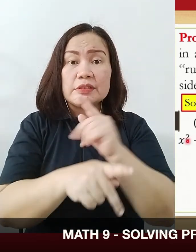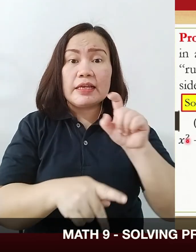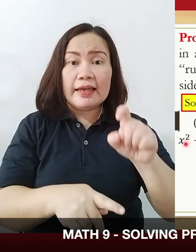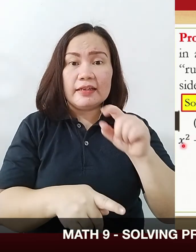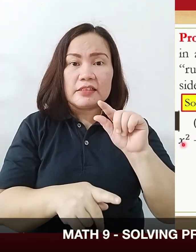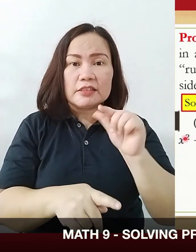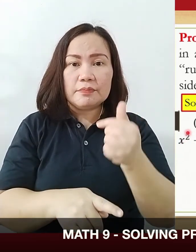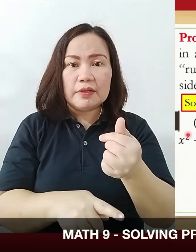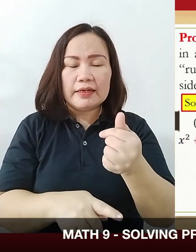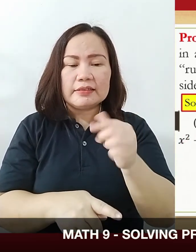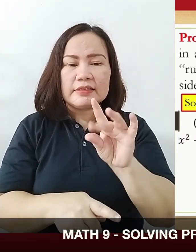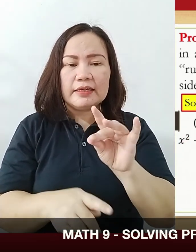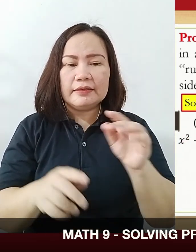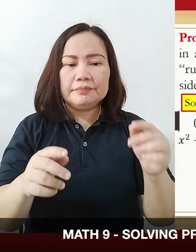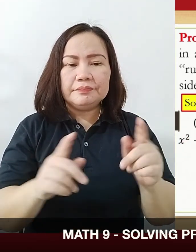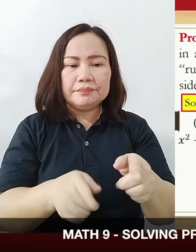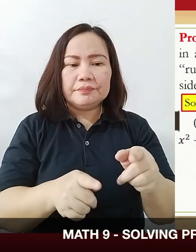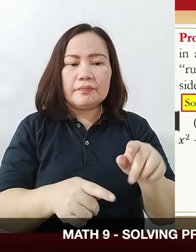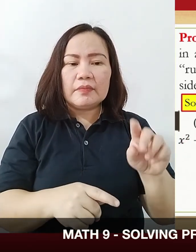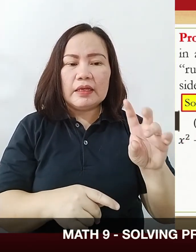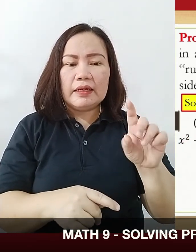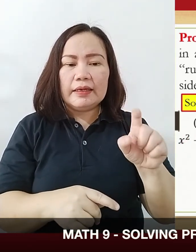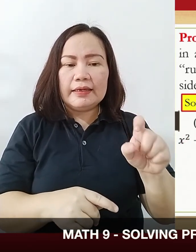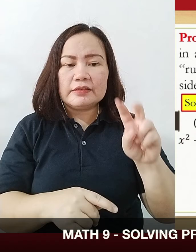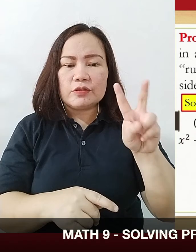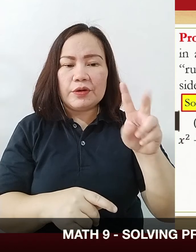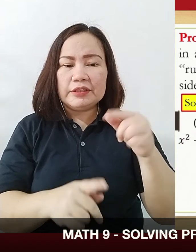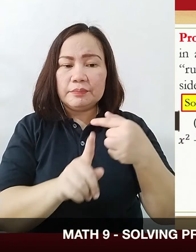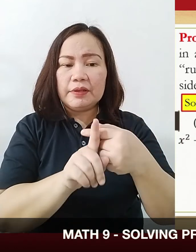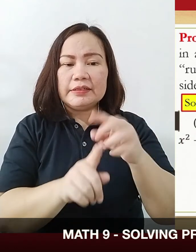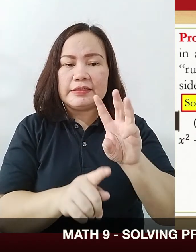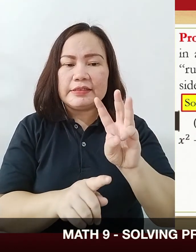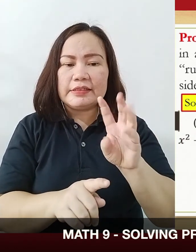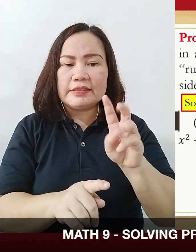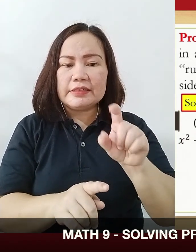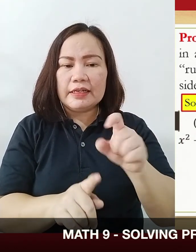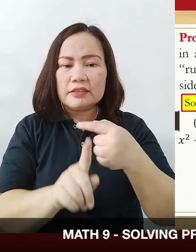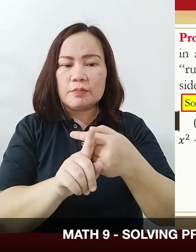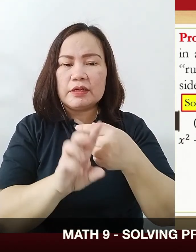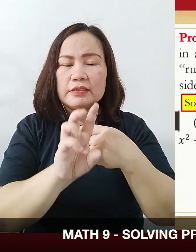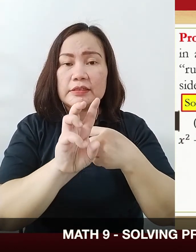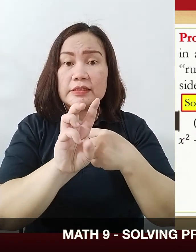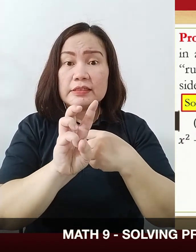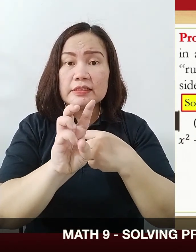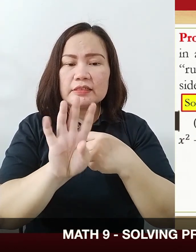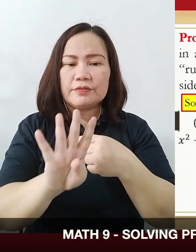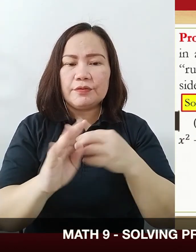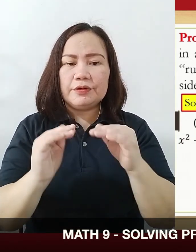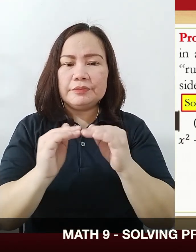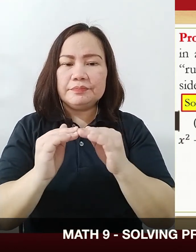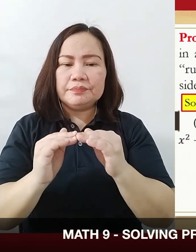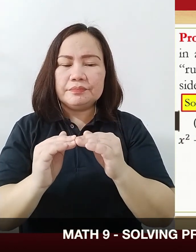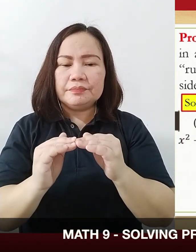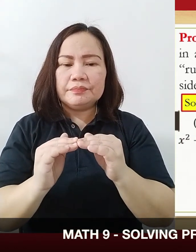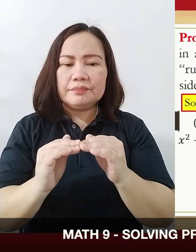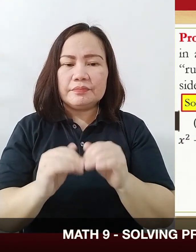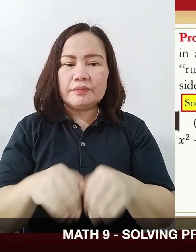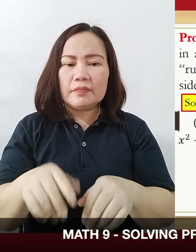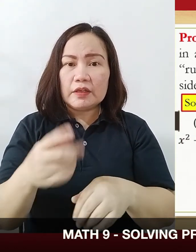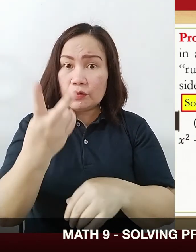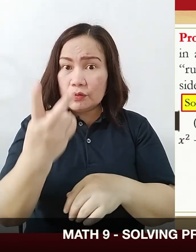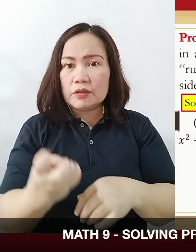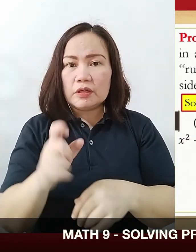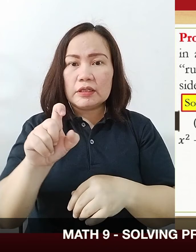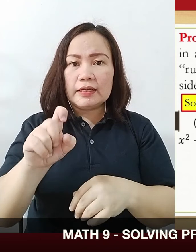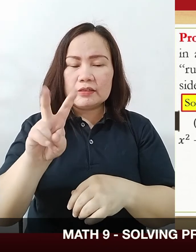have x squared plus 16x plus 64 is equal to x squared plus. So, expand